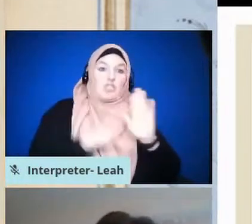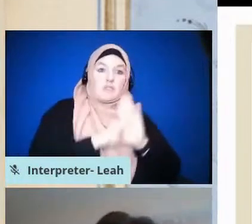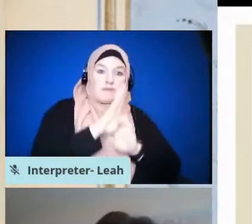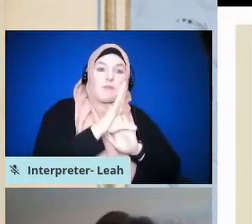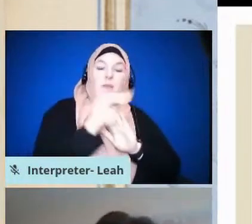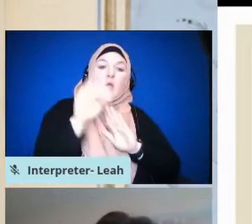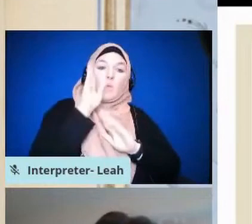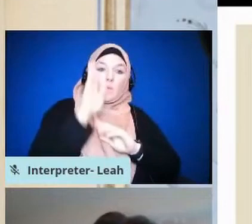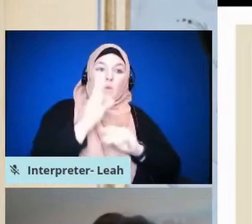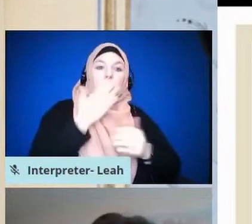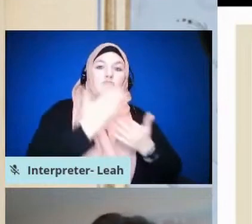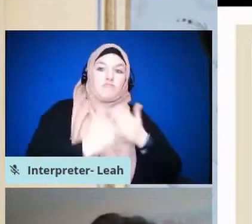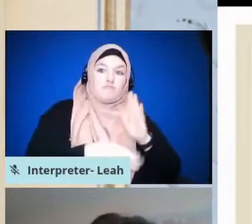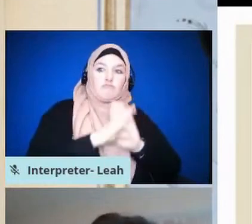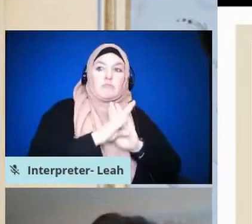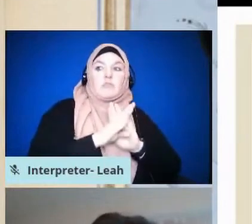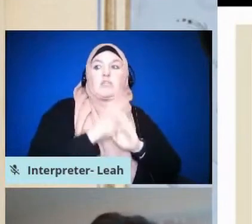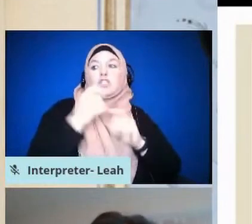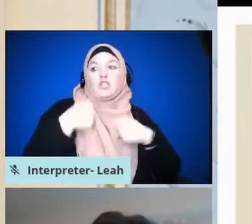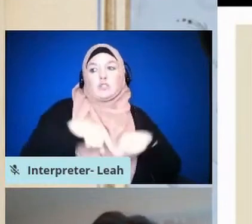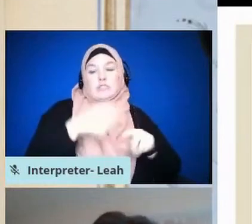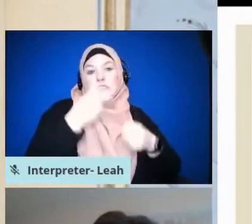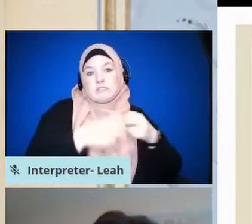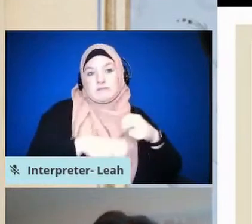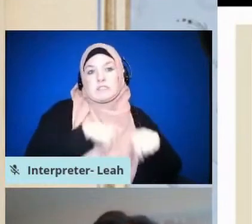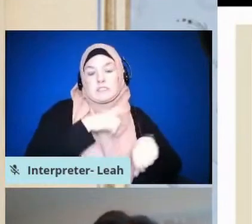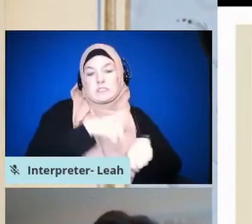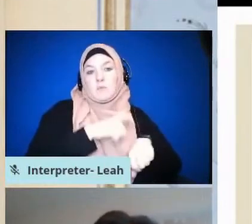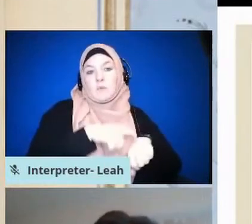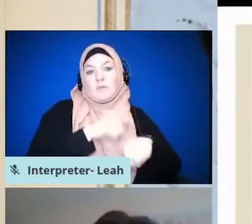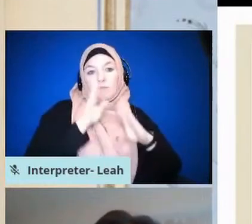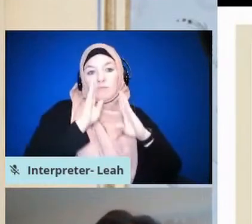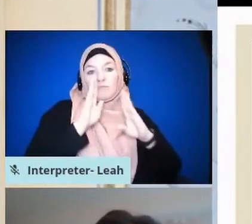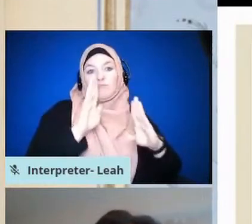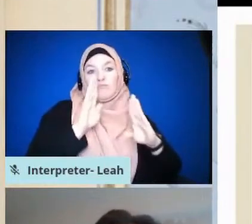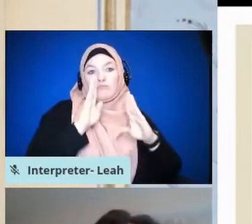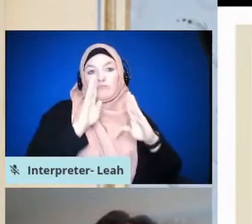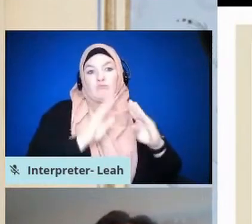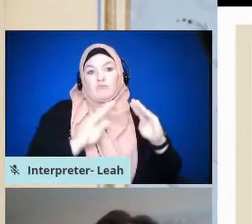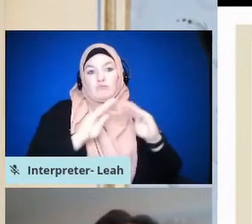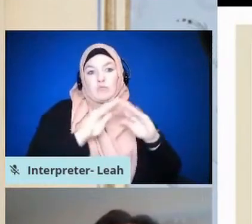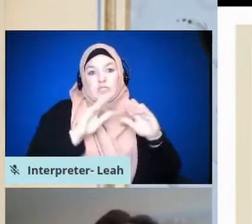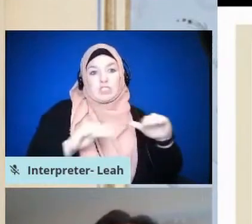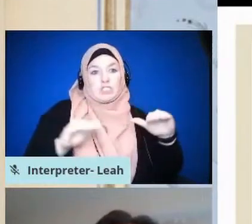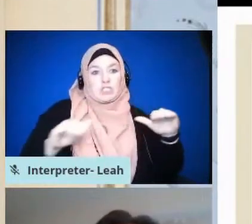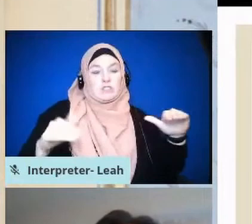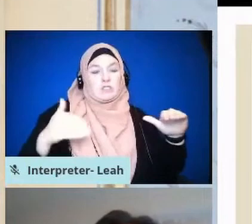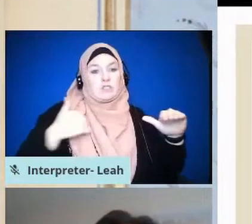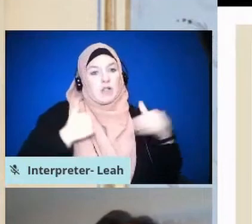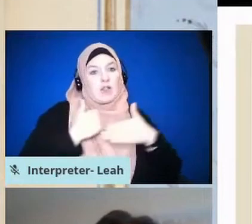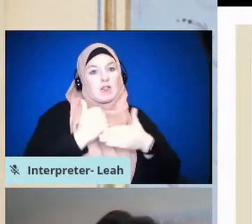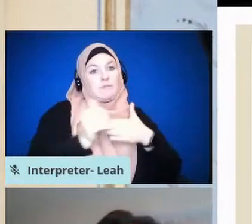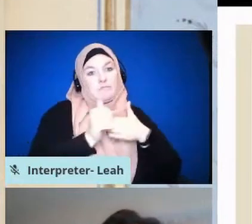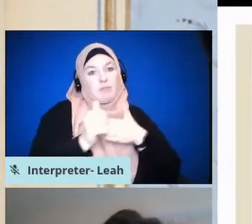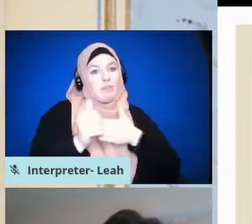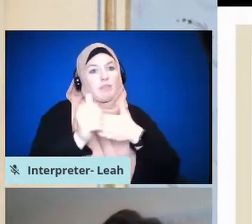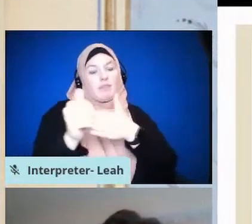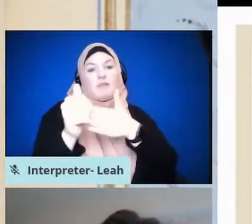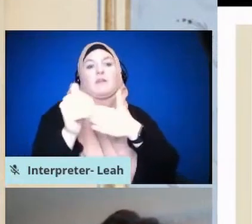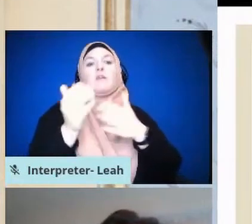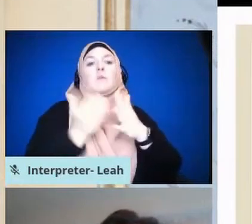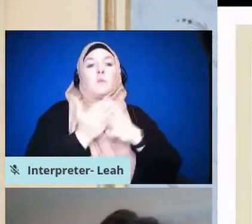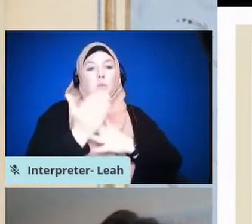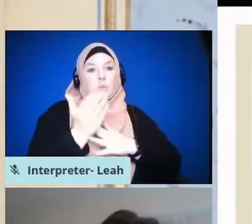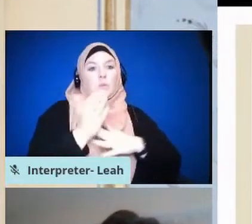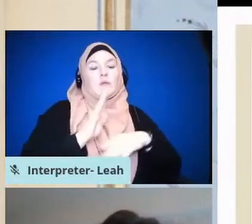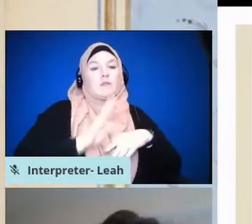development and well being. During this difficult time, we need to pay more attention to children to help them navigate